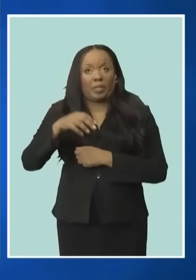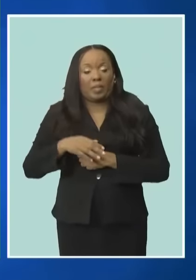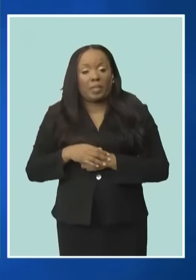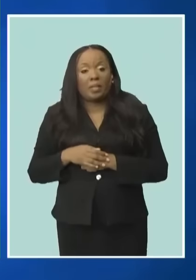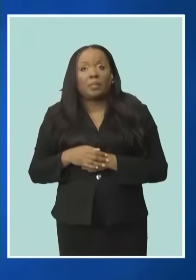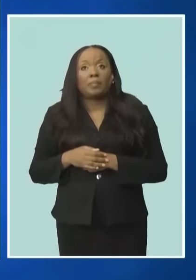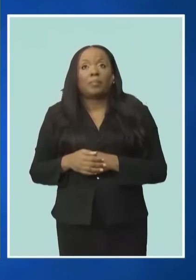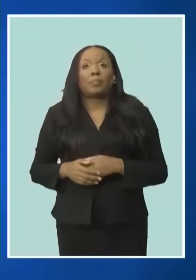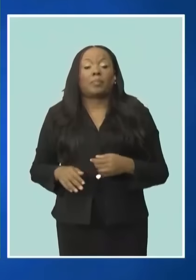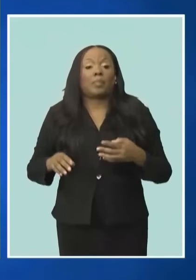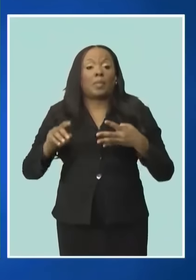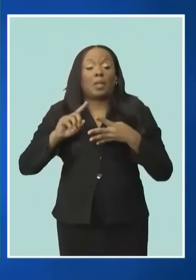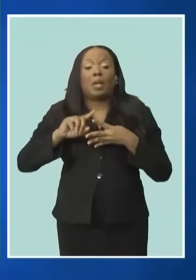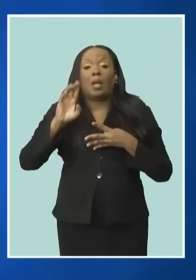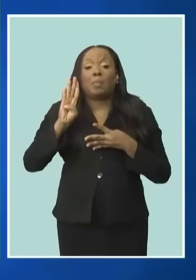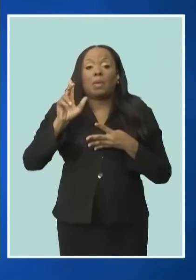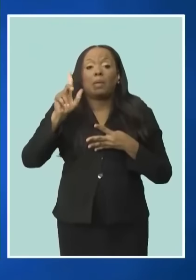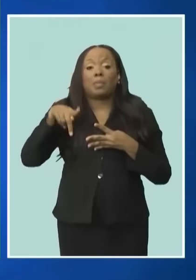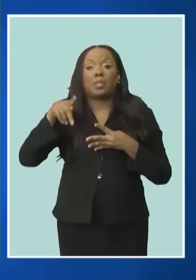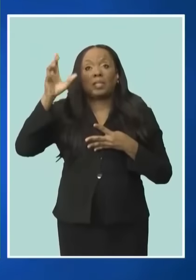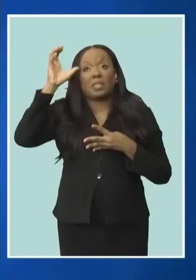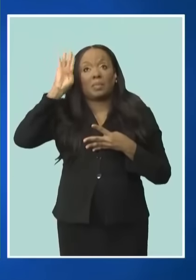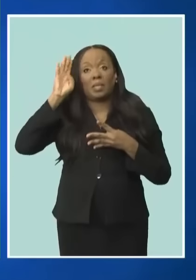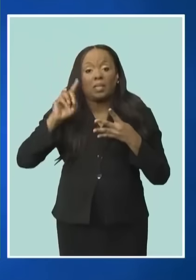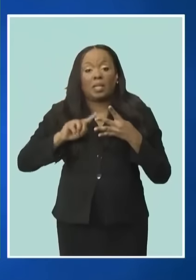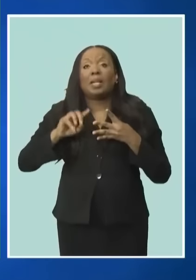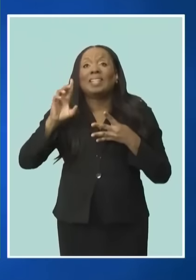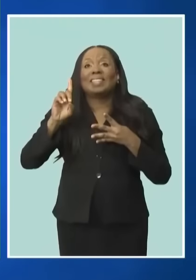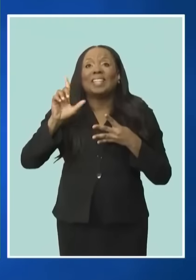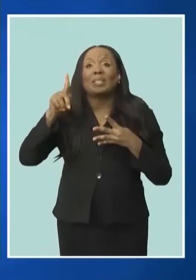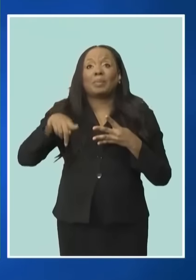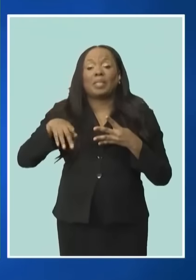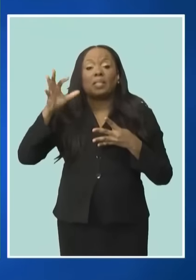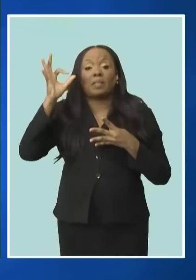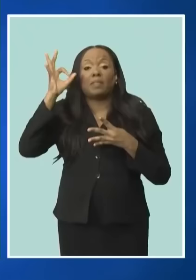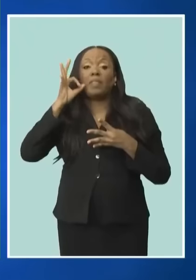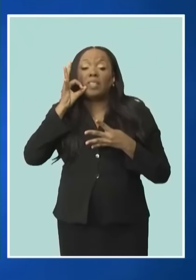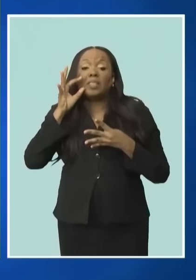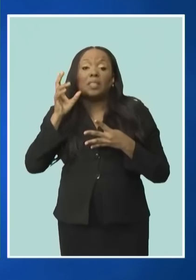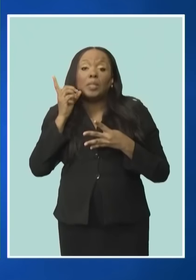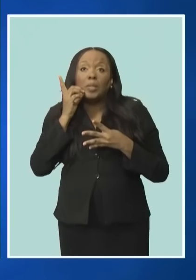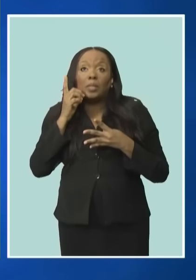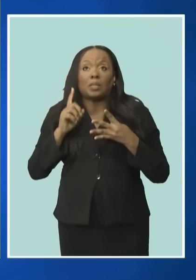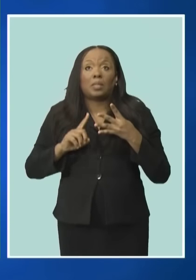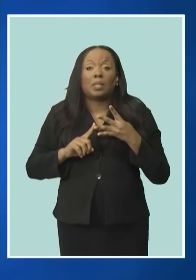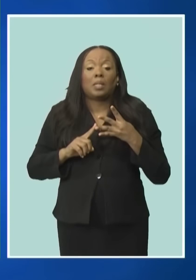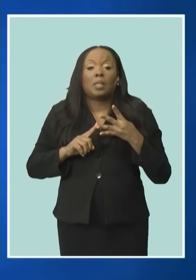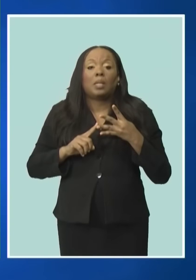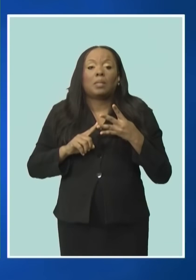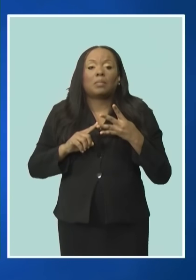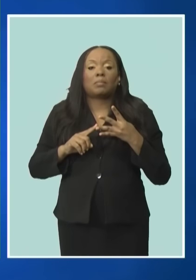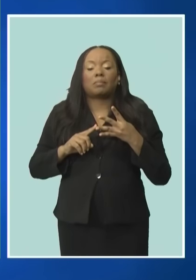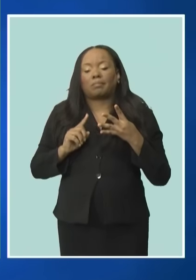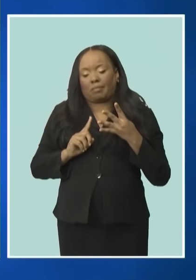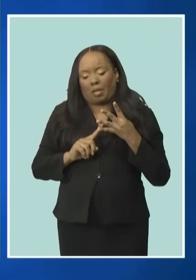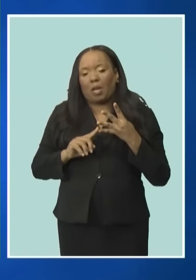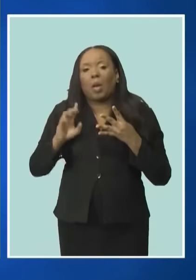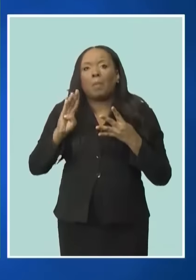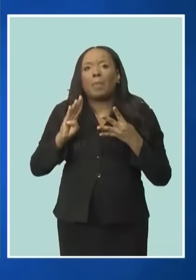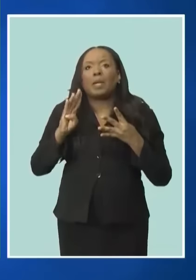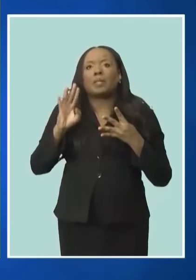Labour Party's candidate Chad Blackman, Democratic Labour Party's Felicia Dujon, Bajan Free Party's Alex